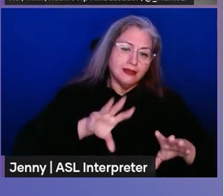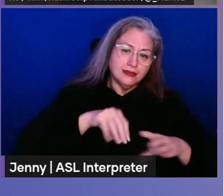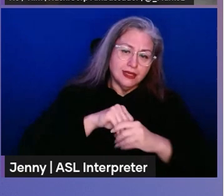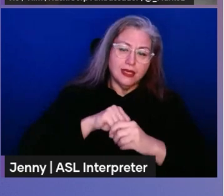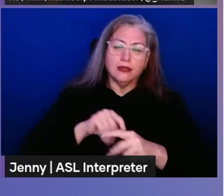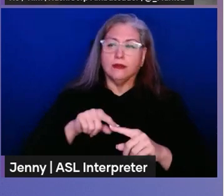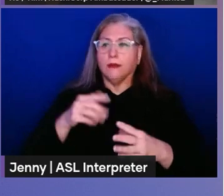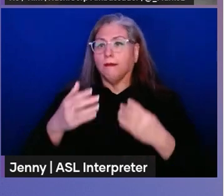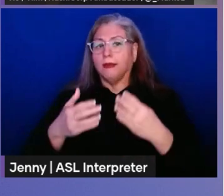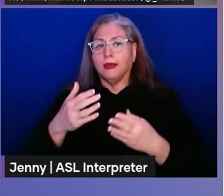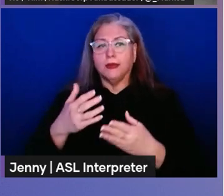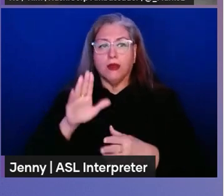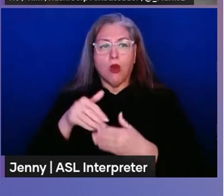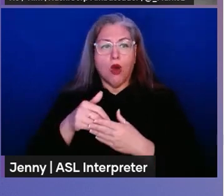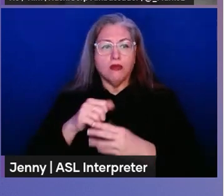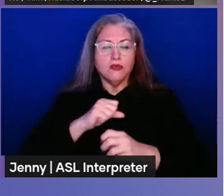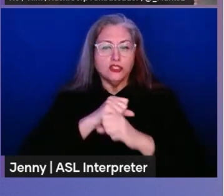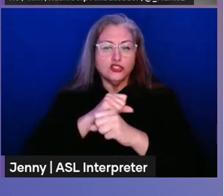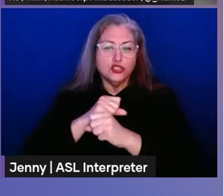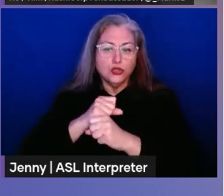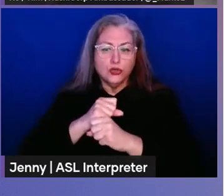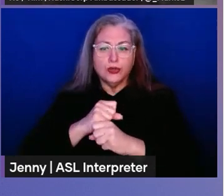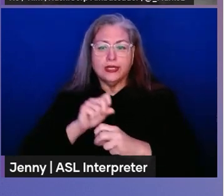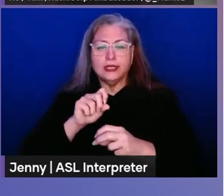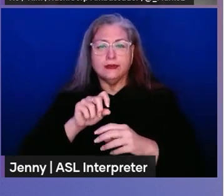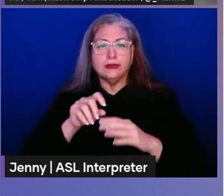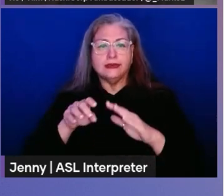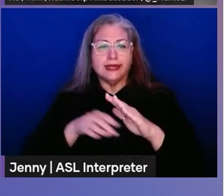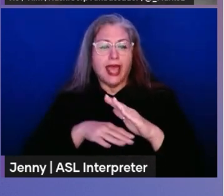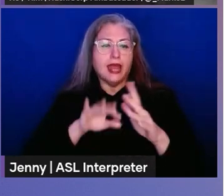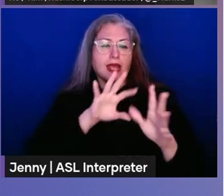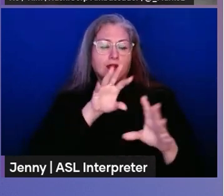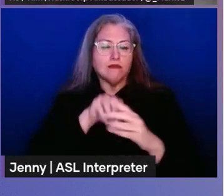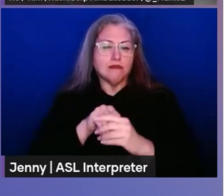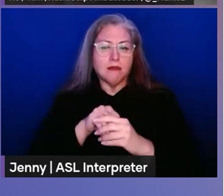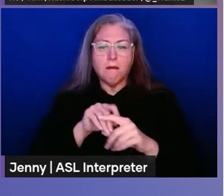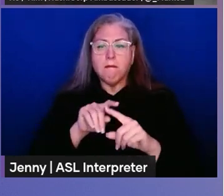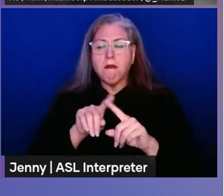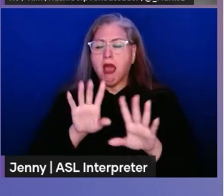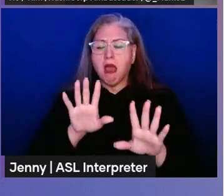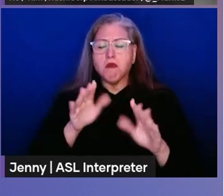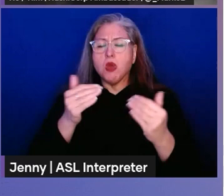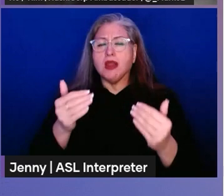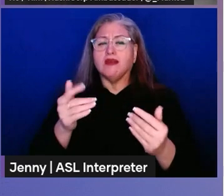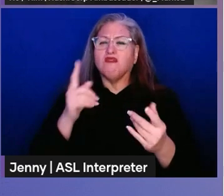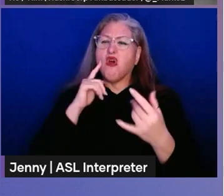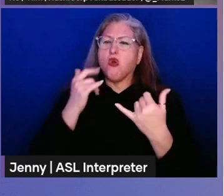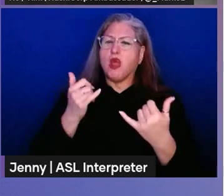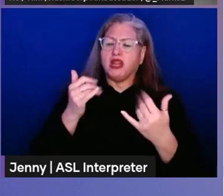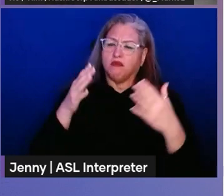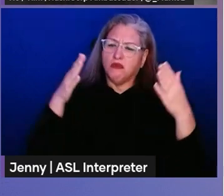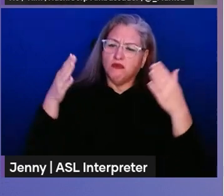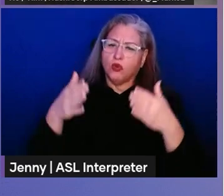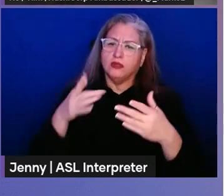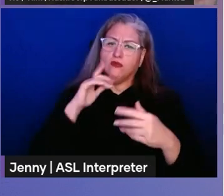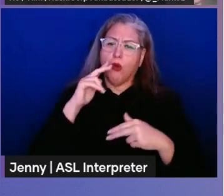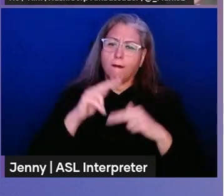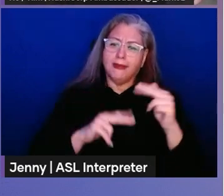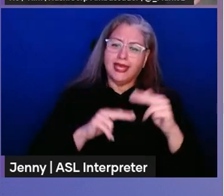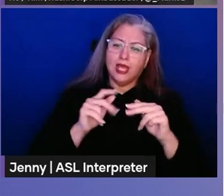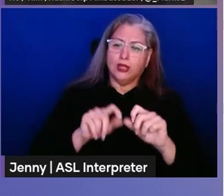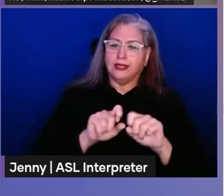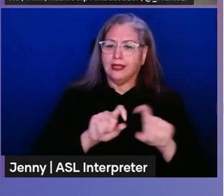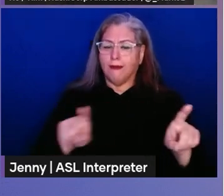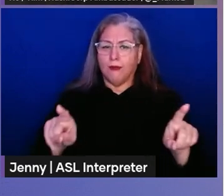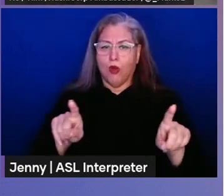probably all the security scanning and all the things that you could do as part of that. But let's for now just focus on the build, deploy, and release kind of phases